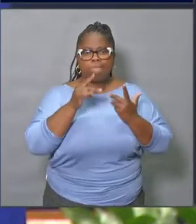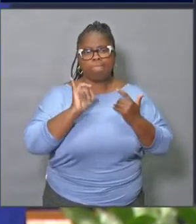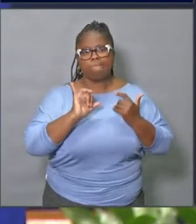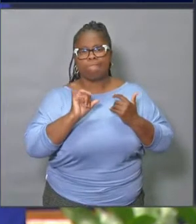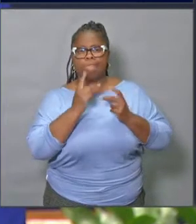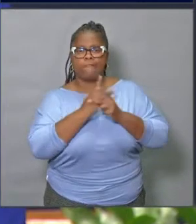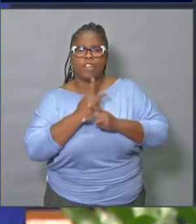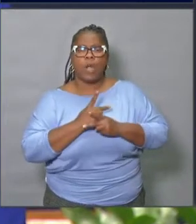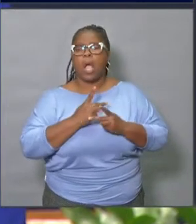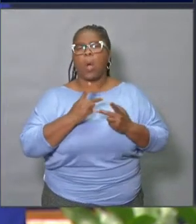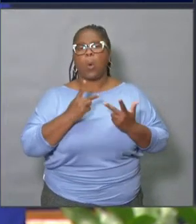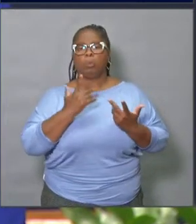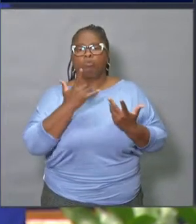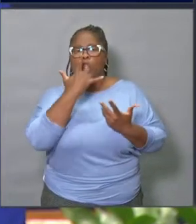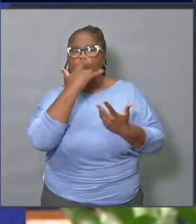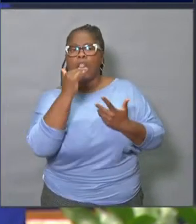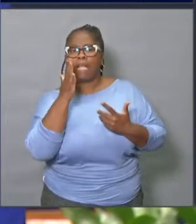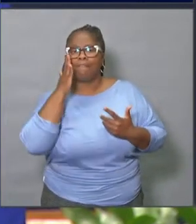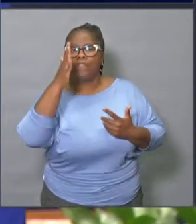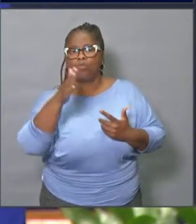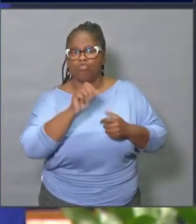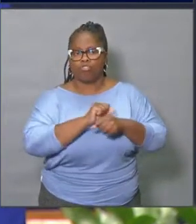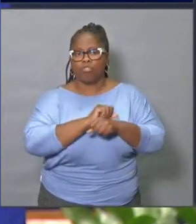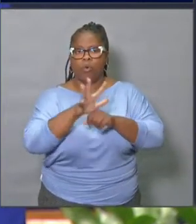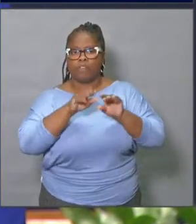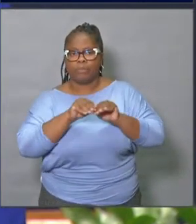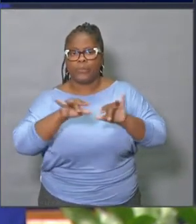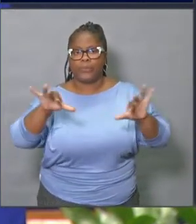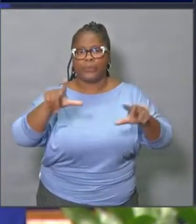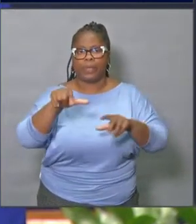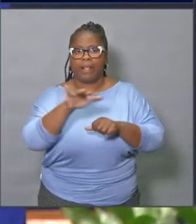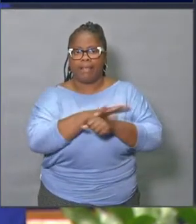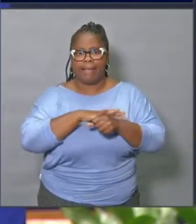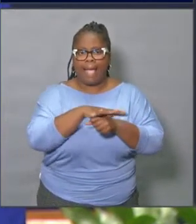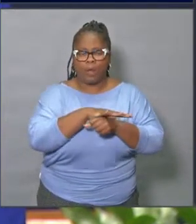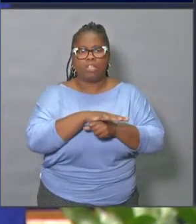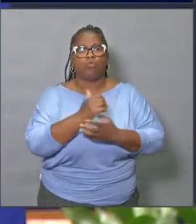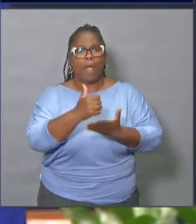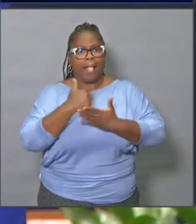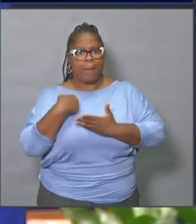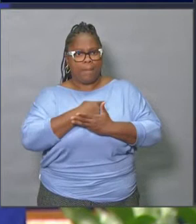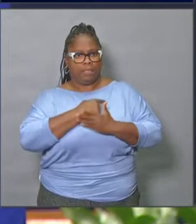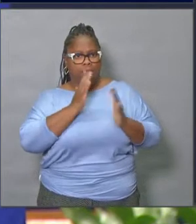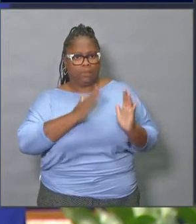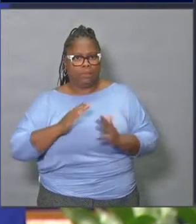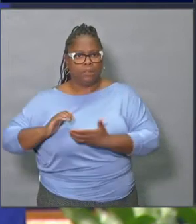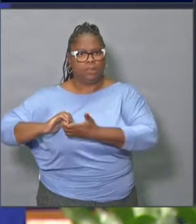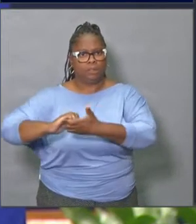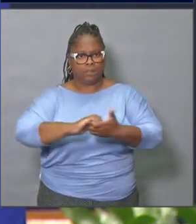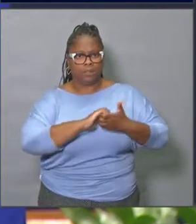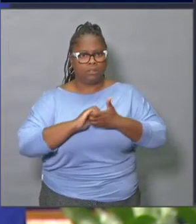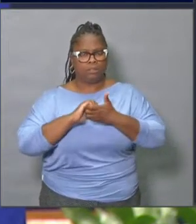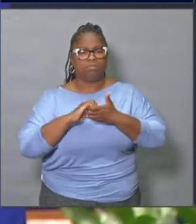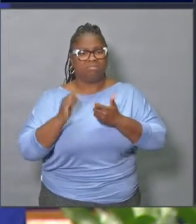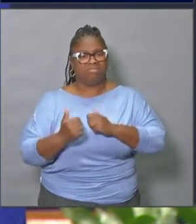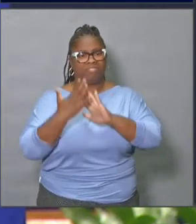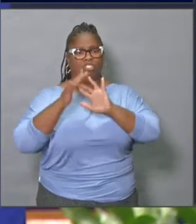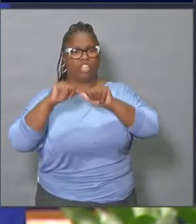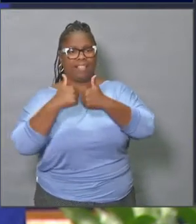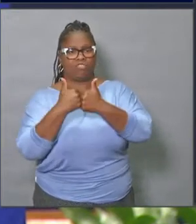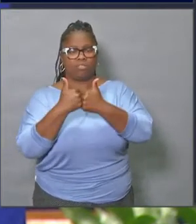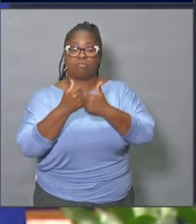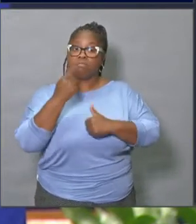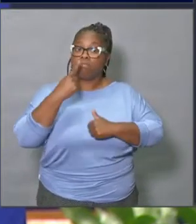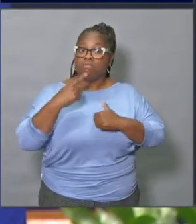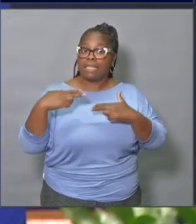County and helping all of us to be able to work together in concert to face any challenges that lie ahead. As always, the slides